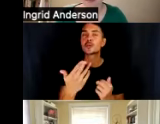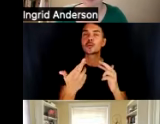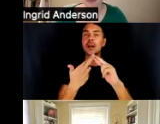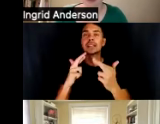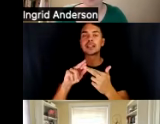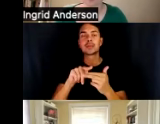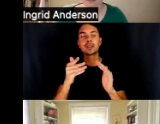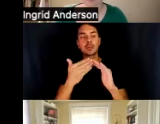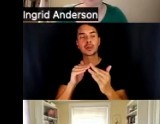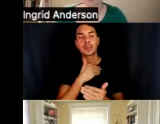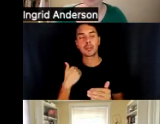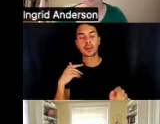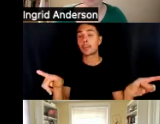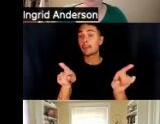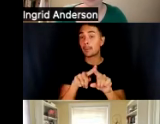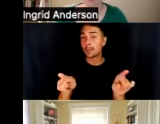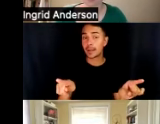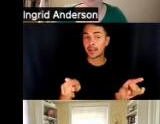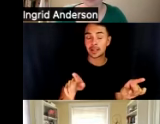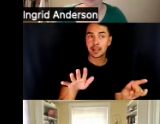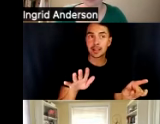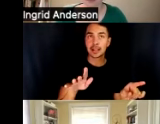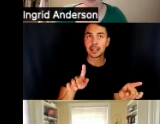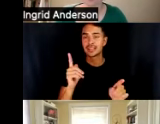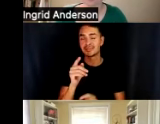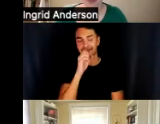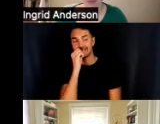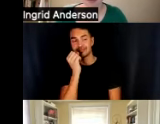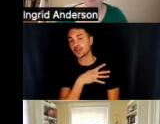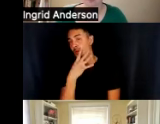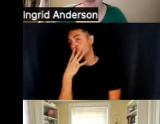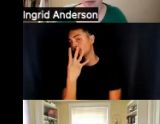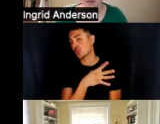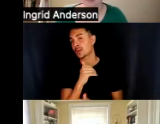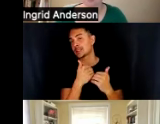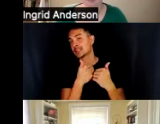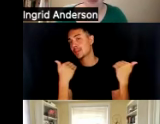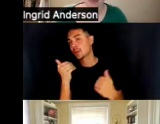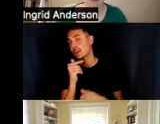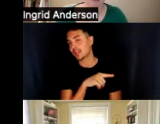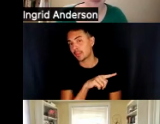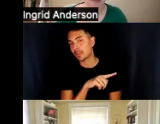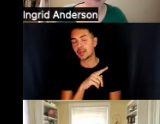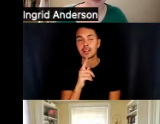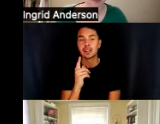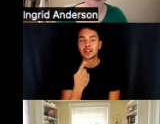community member, but instead of ostracizing or separating them, you know,